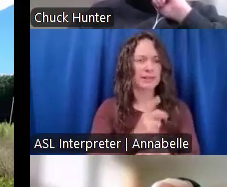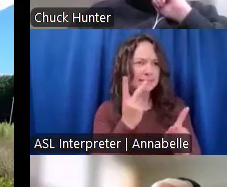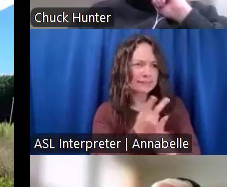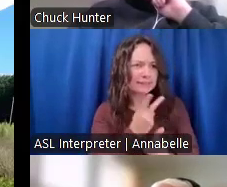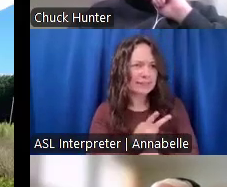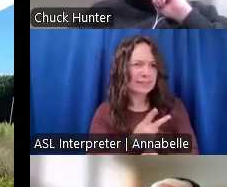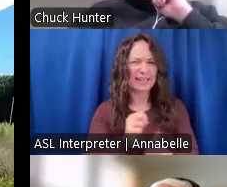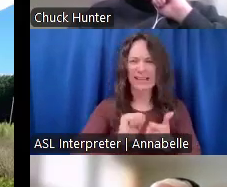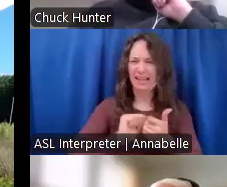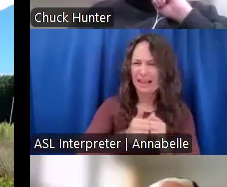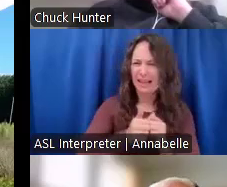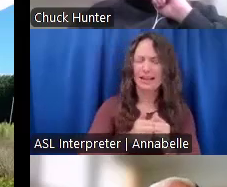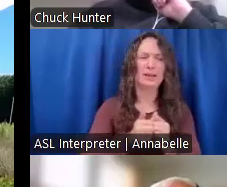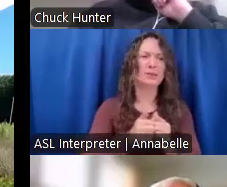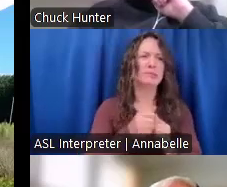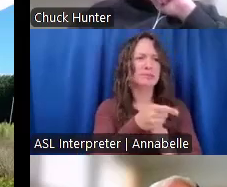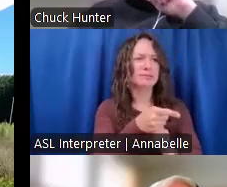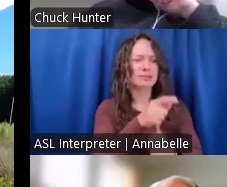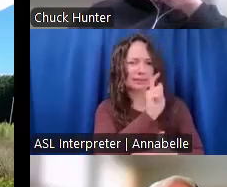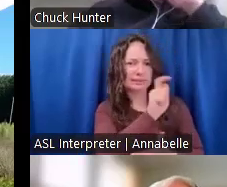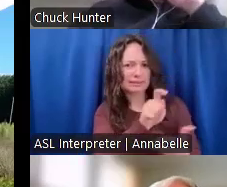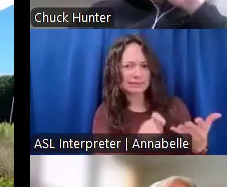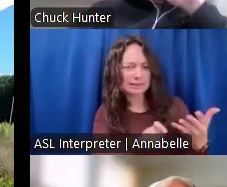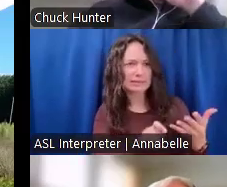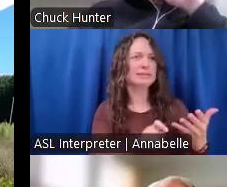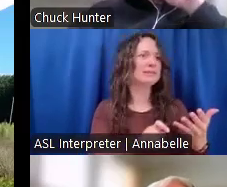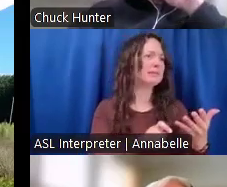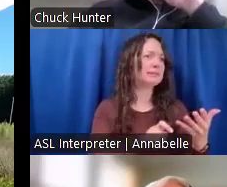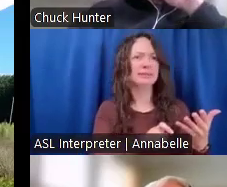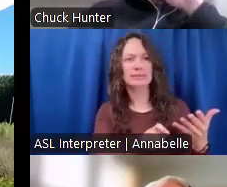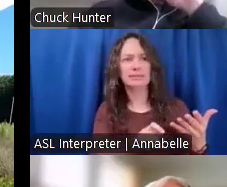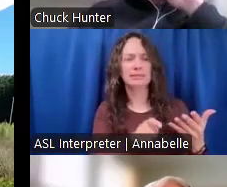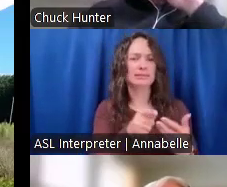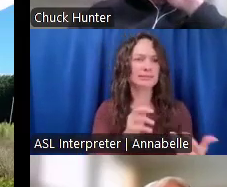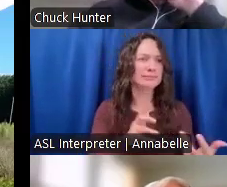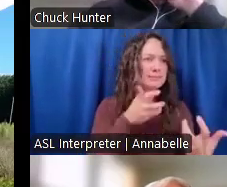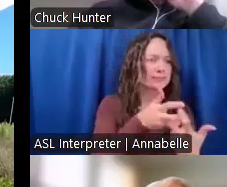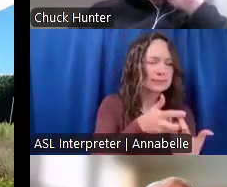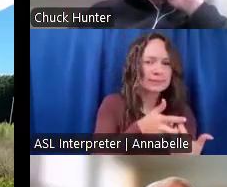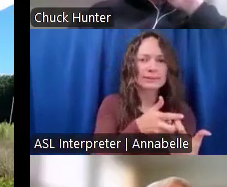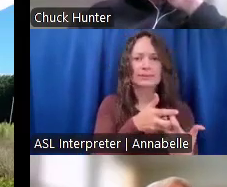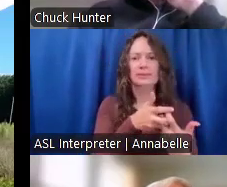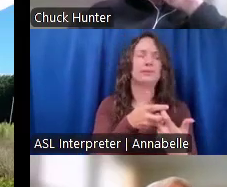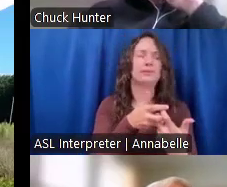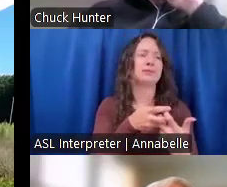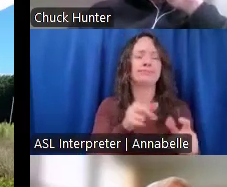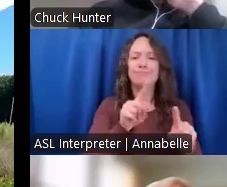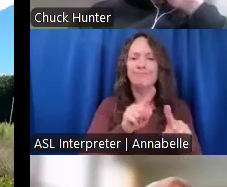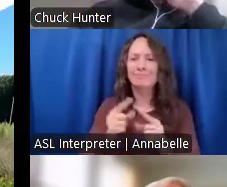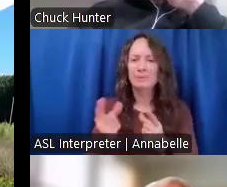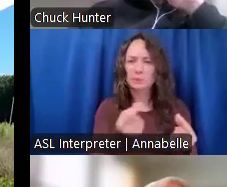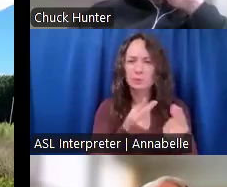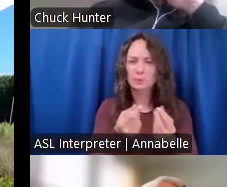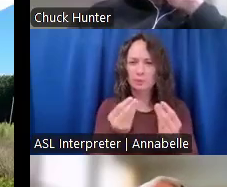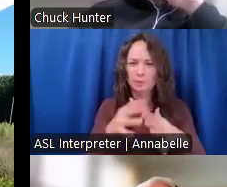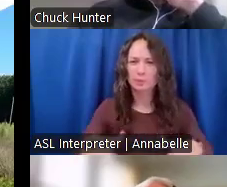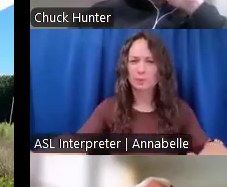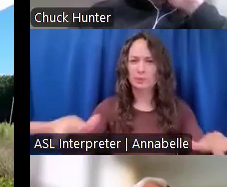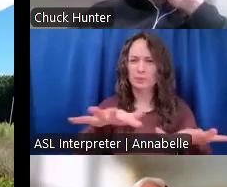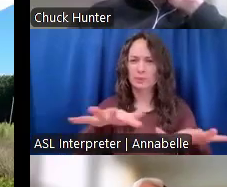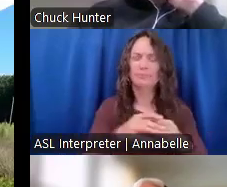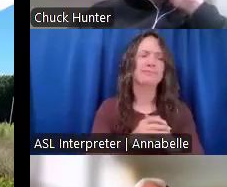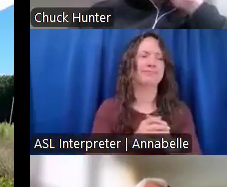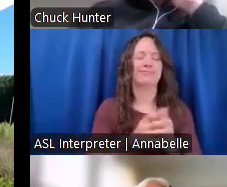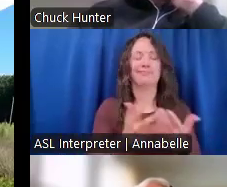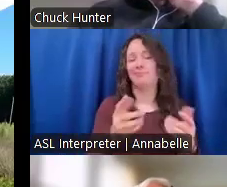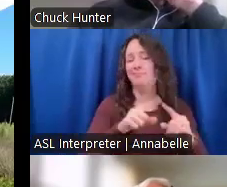these regeneration deficits, address changing conditions, trying to adapt our practices in the landscape. And that can range from just trying to do